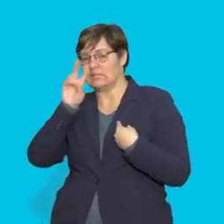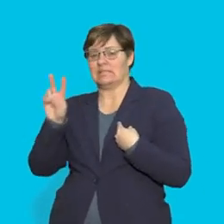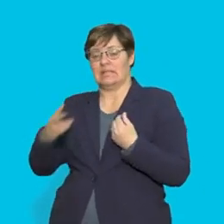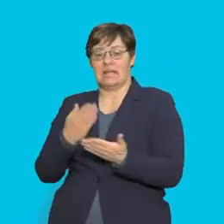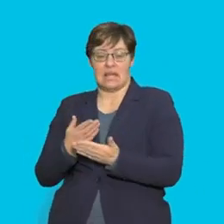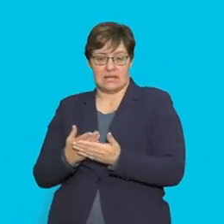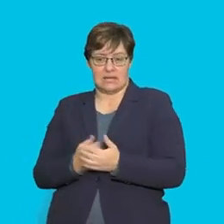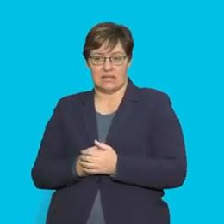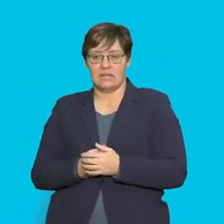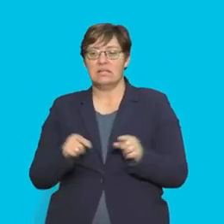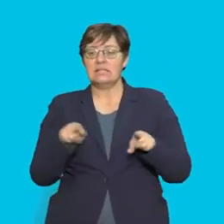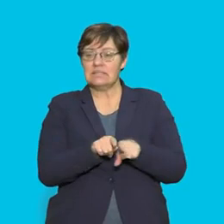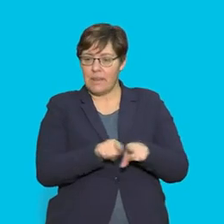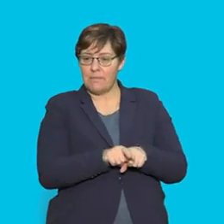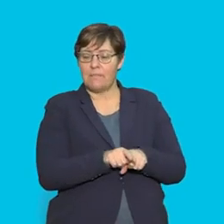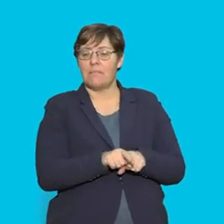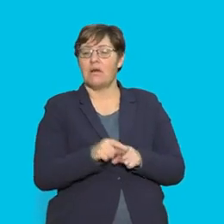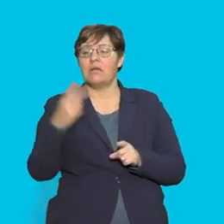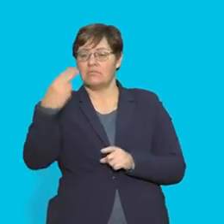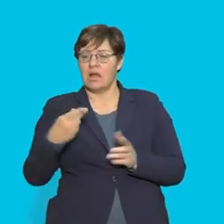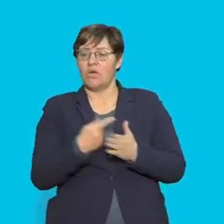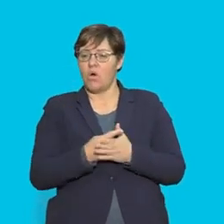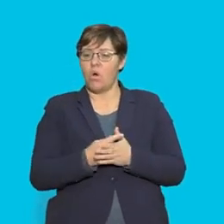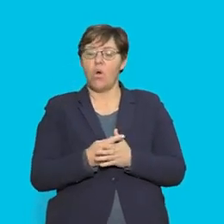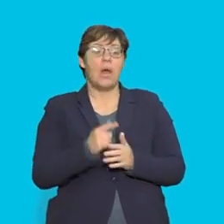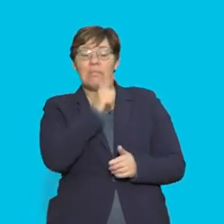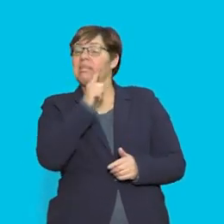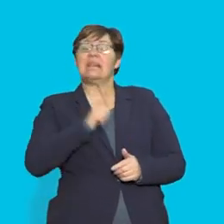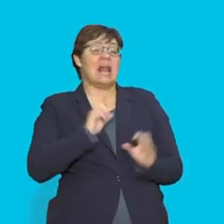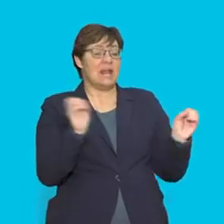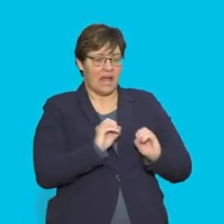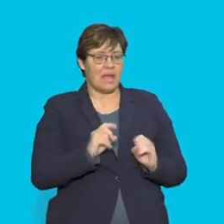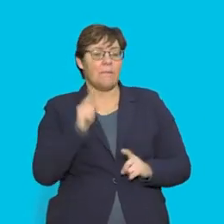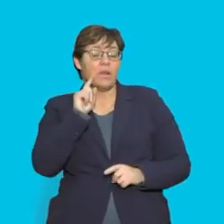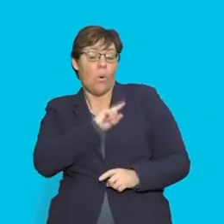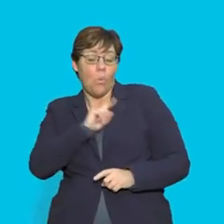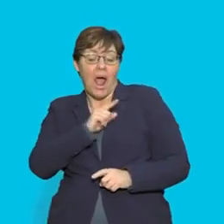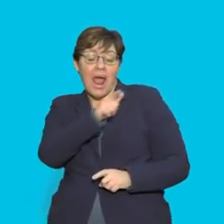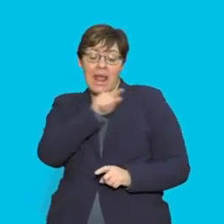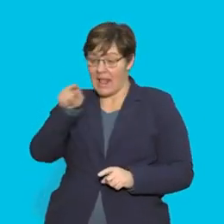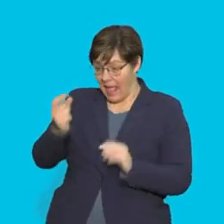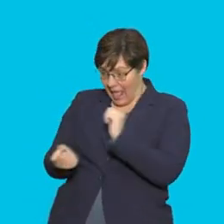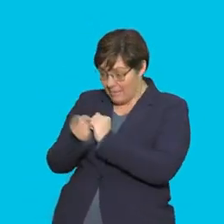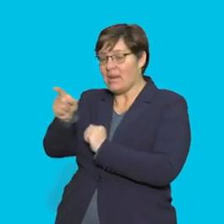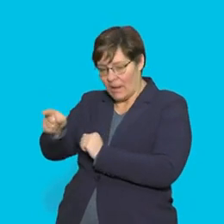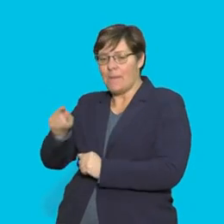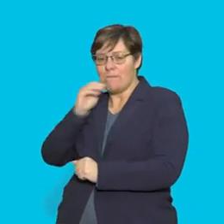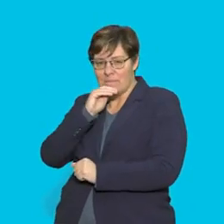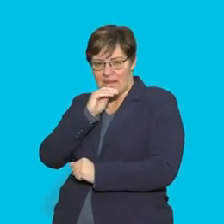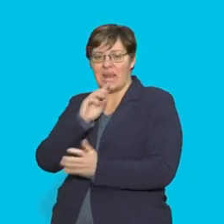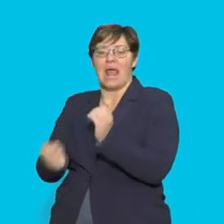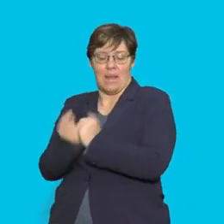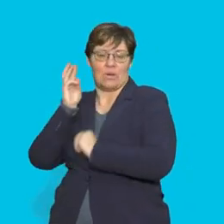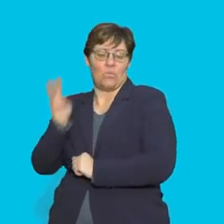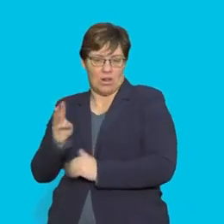also mark your implicit facts. This will be things that are not really told, but you can apply them based on what is told to